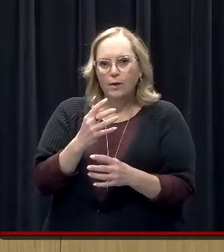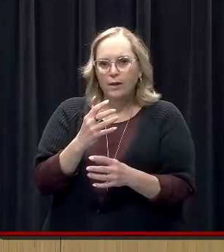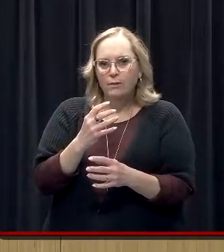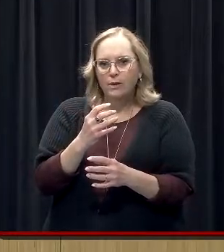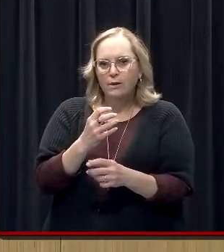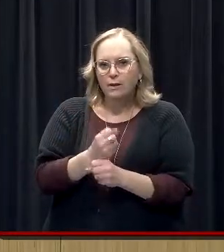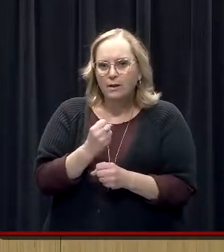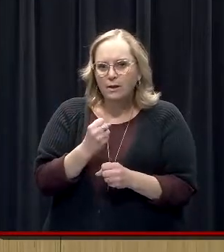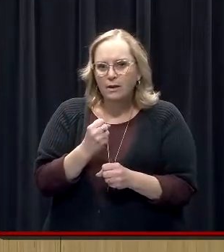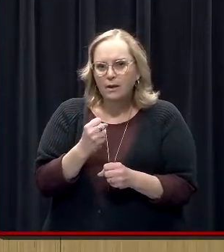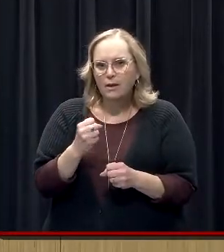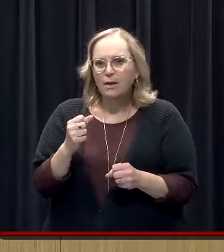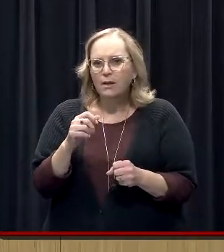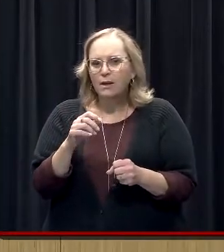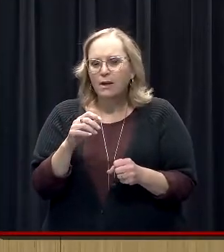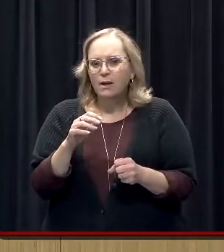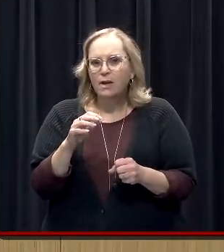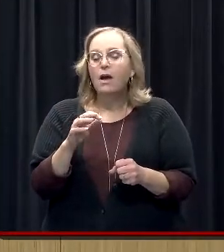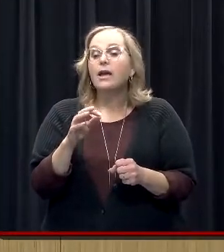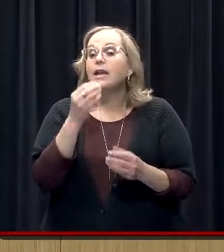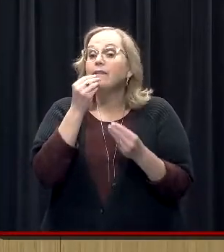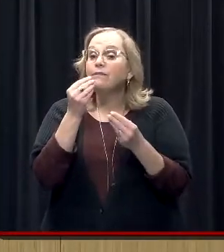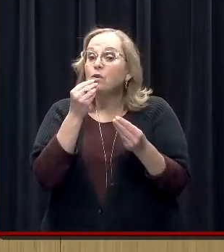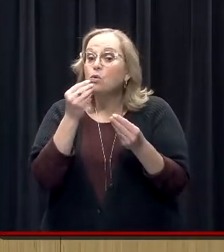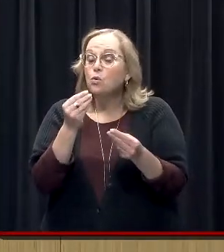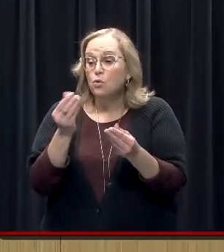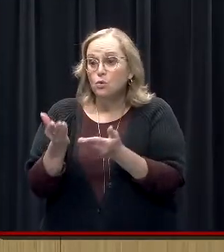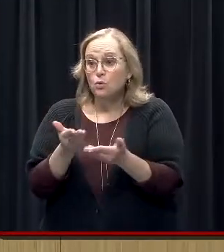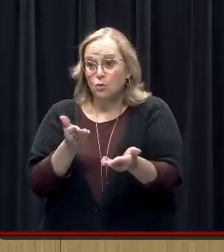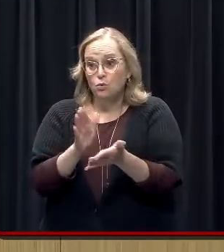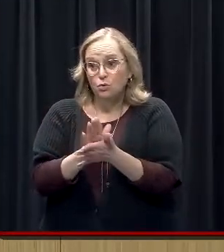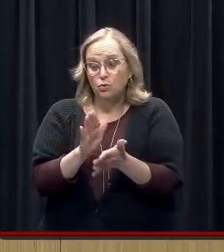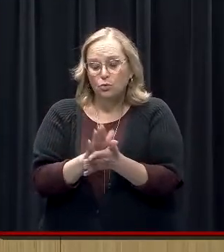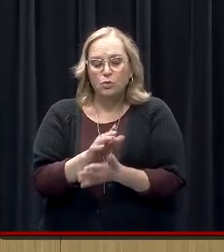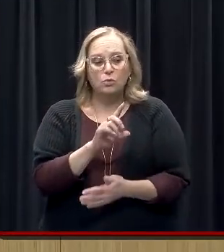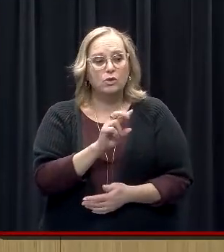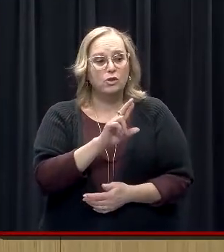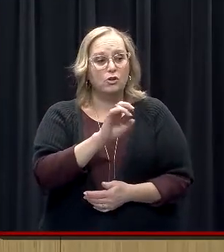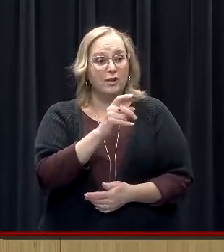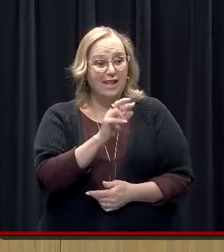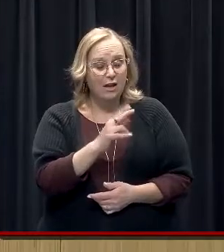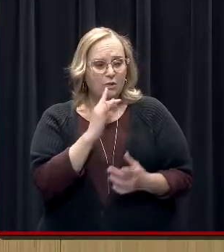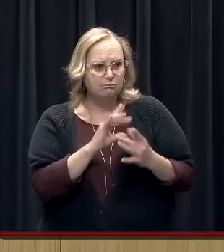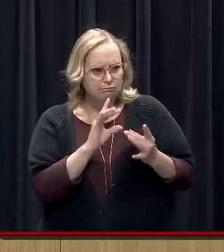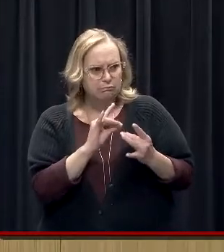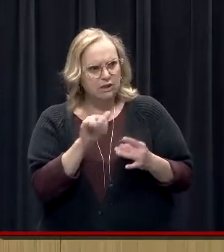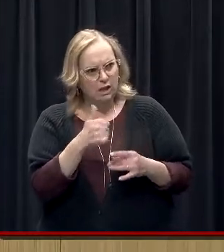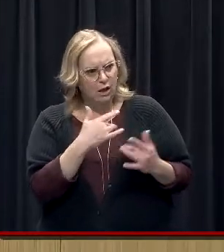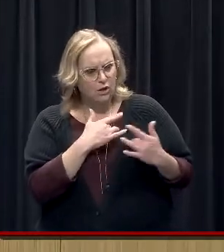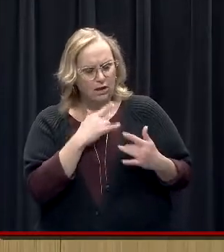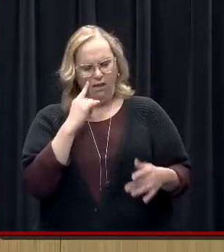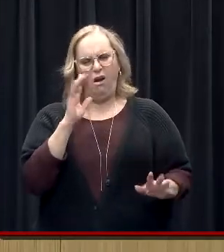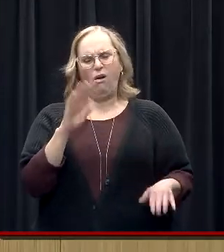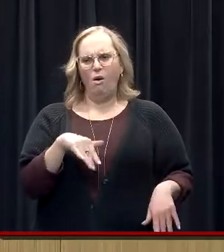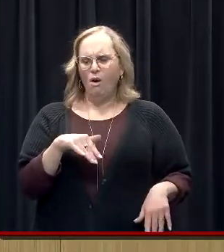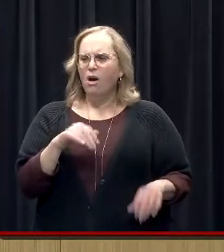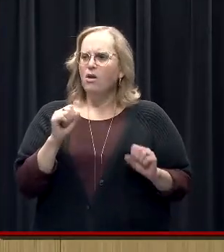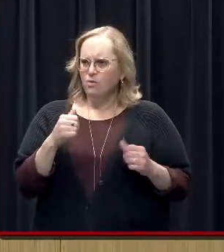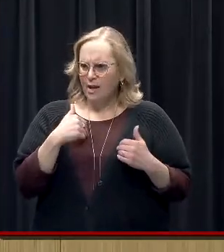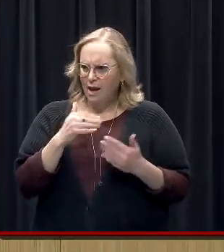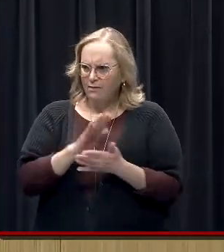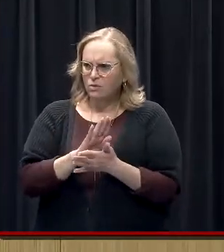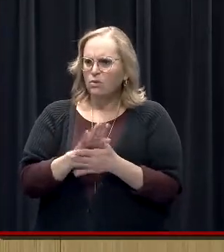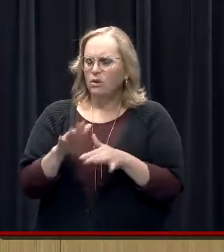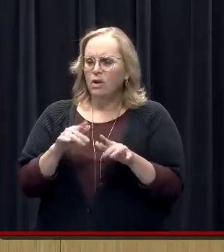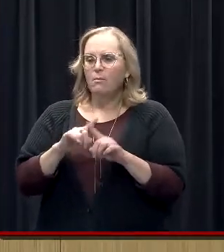sent that note to us earlier in the week of this is another concern, I thought, oh gosh, you can have school, you can have lots cleared, but if